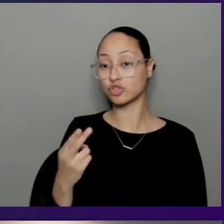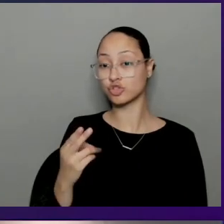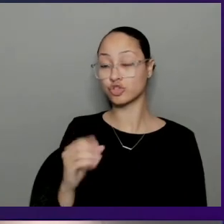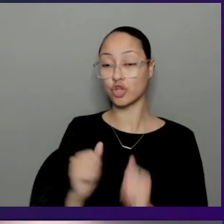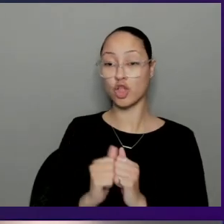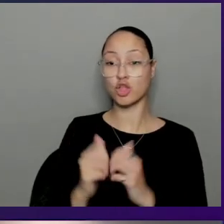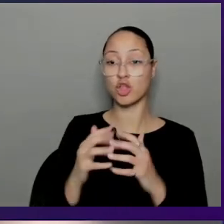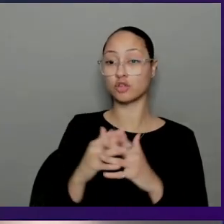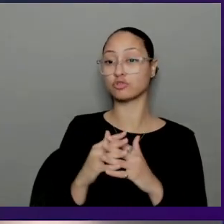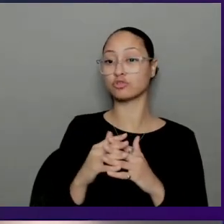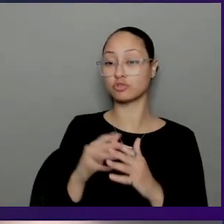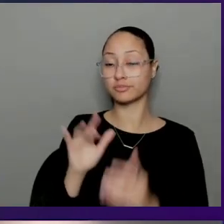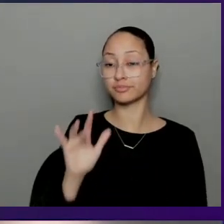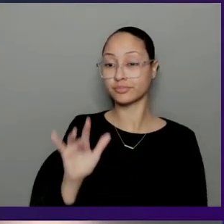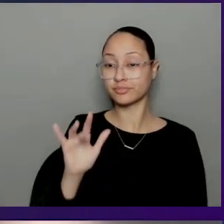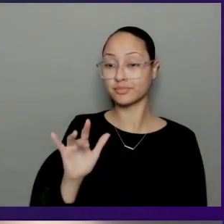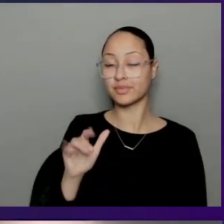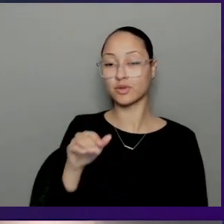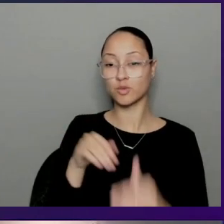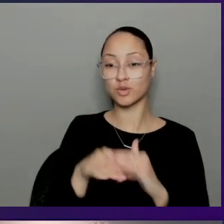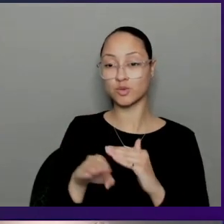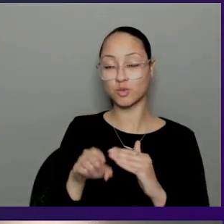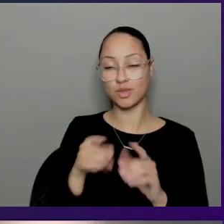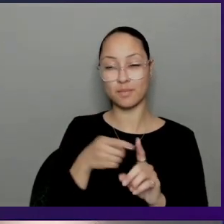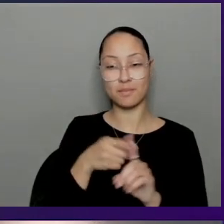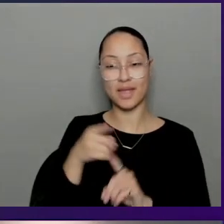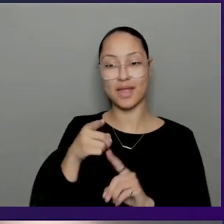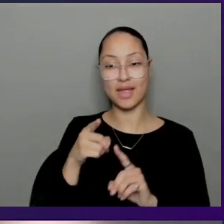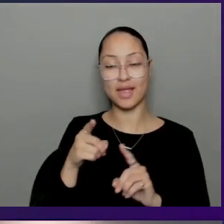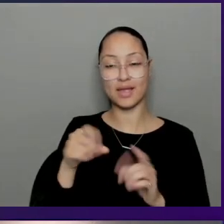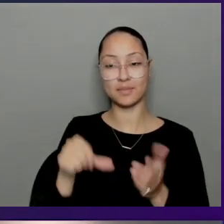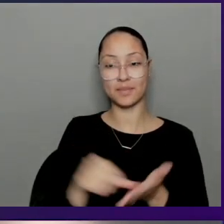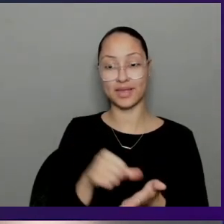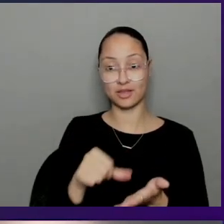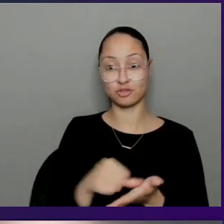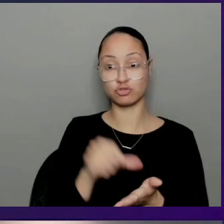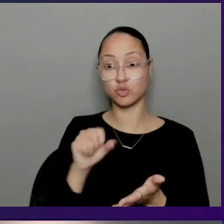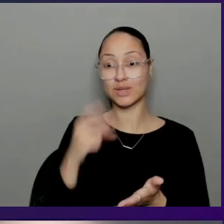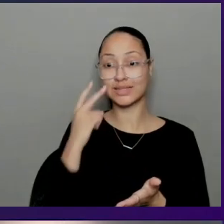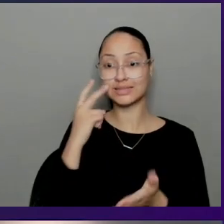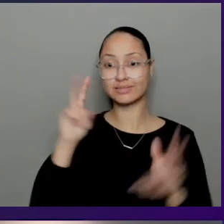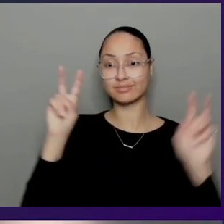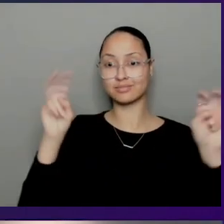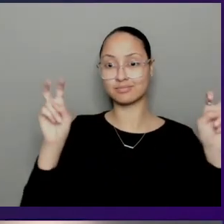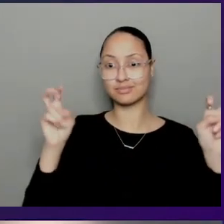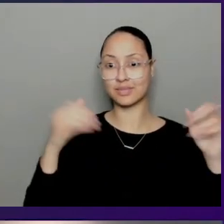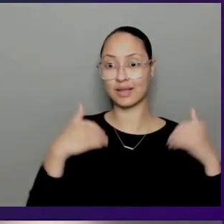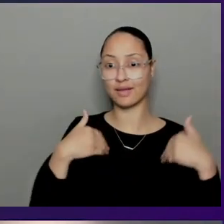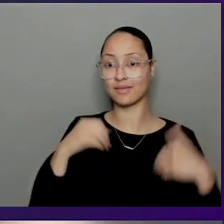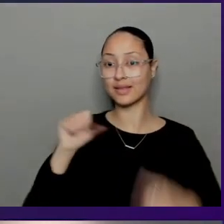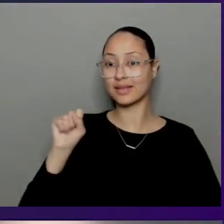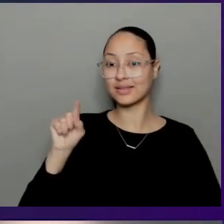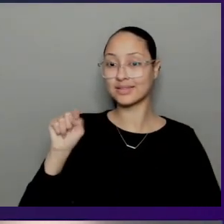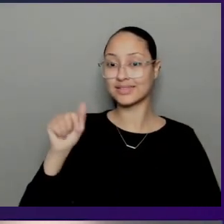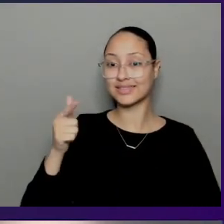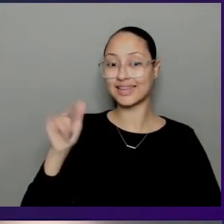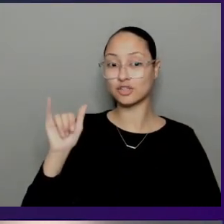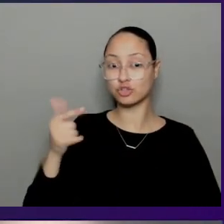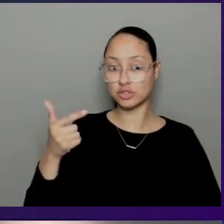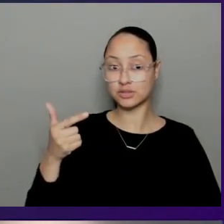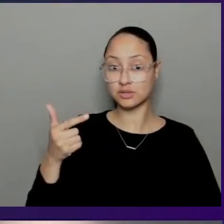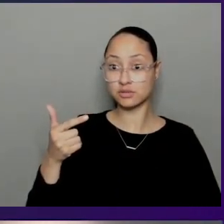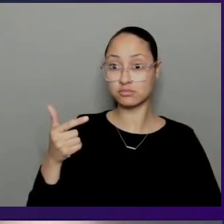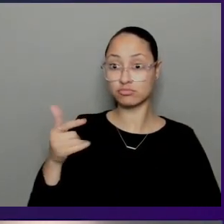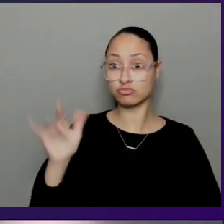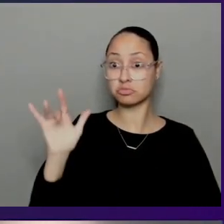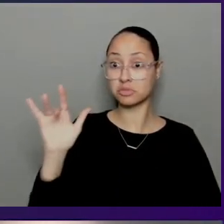Amplify Studio main page, and you see in the header, there is a staging label, and if you click the staging label, we